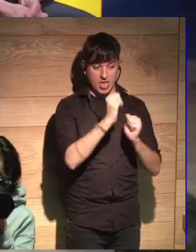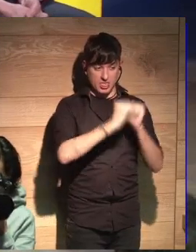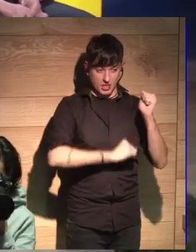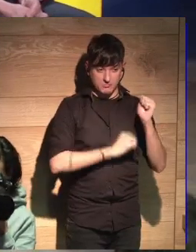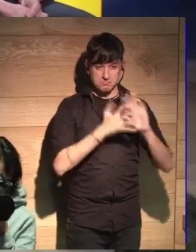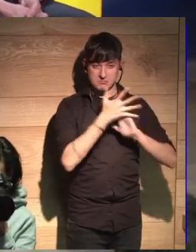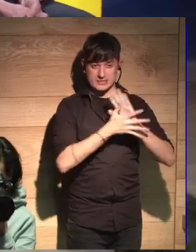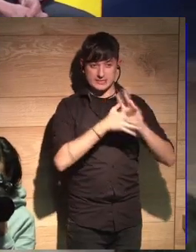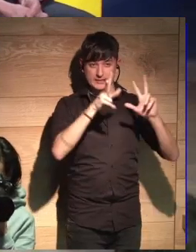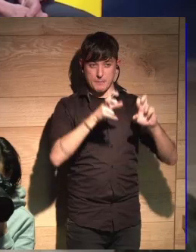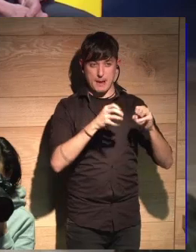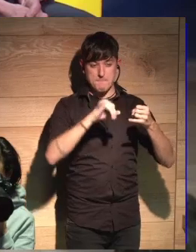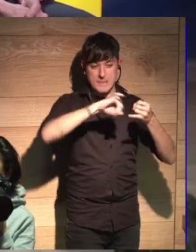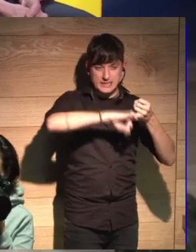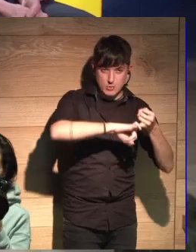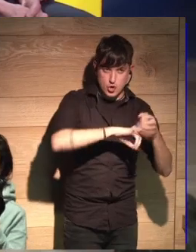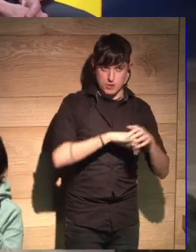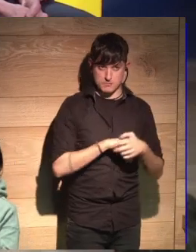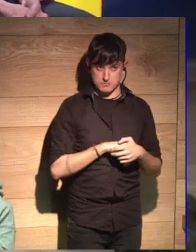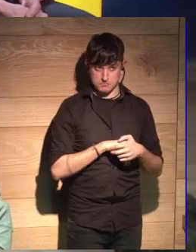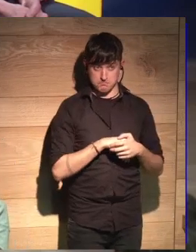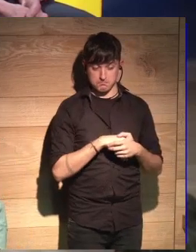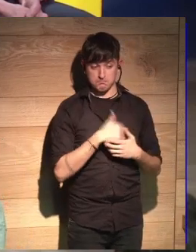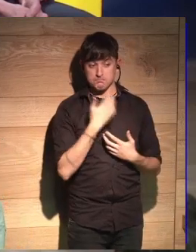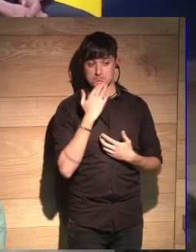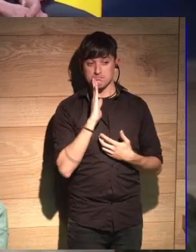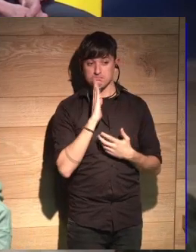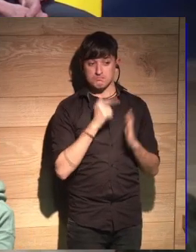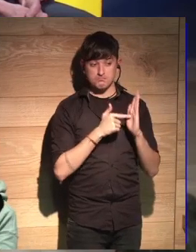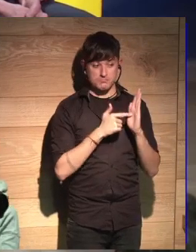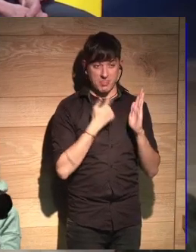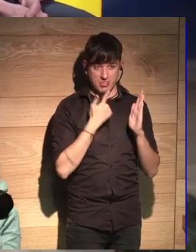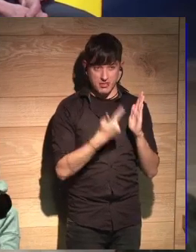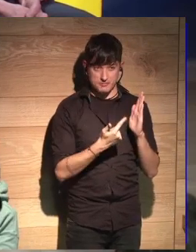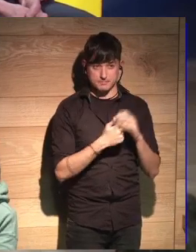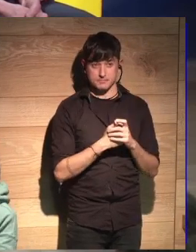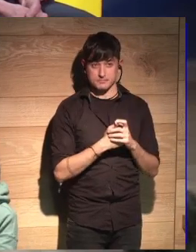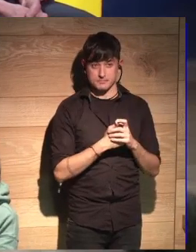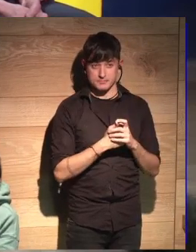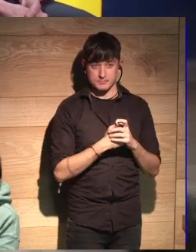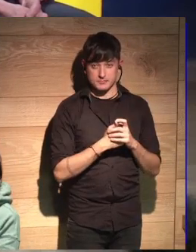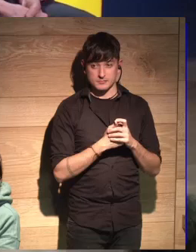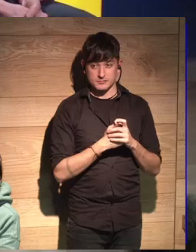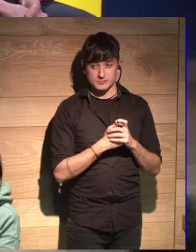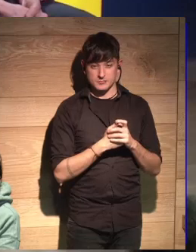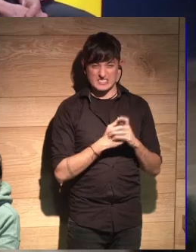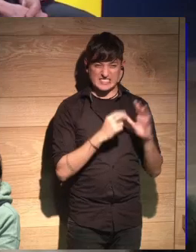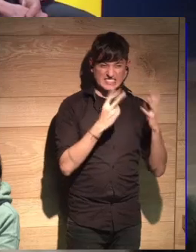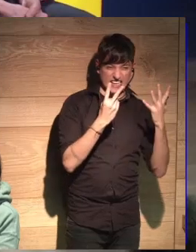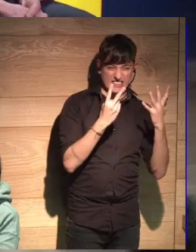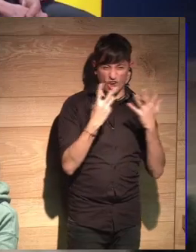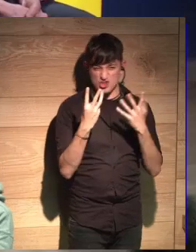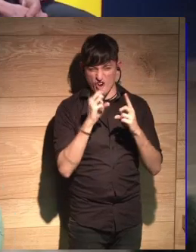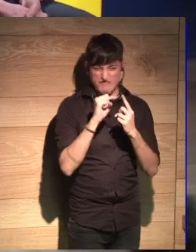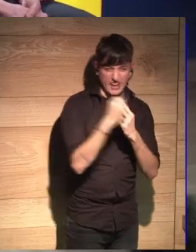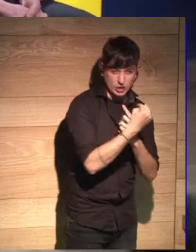domestication. And you mentioned that the 7 or 8 factors for animal domestication, if one was wrong, it would never